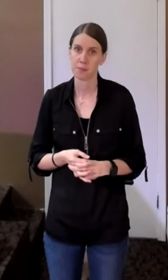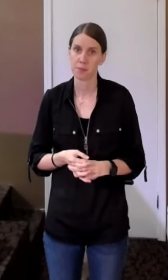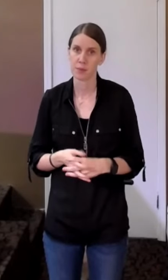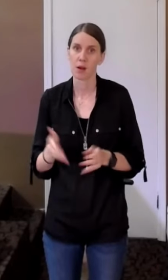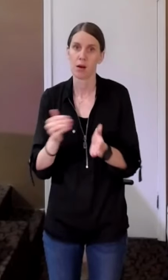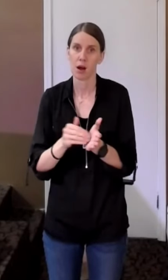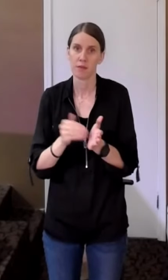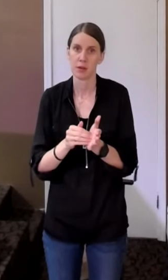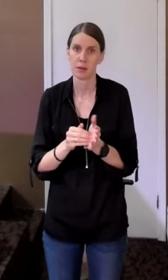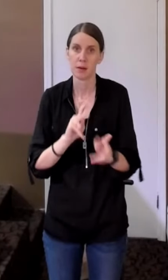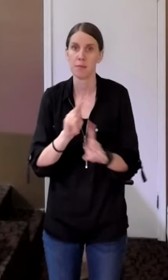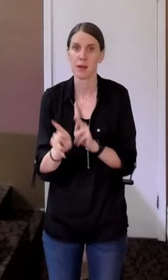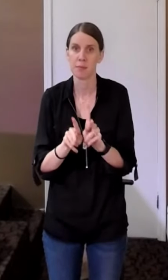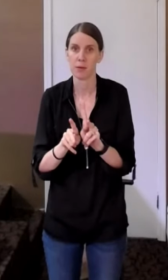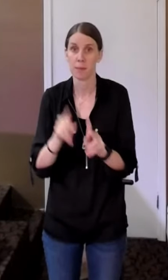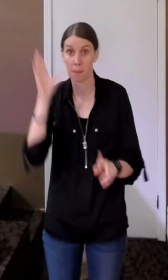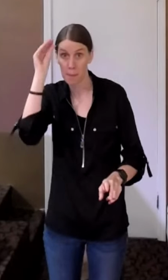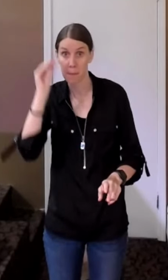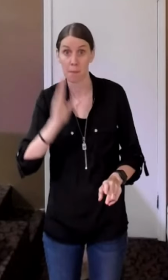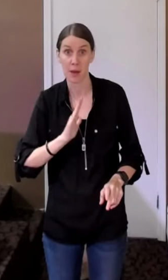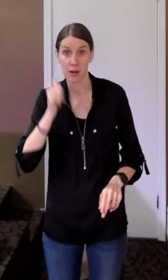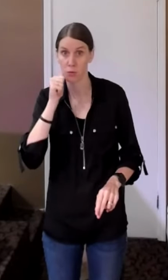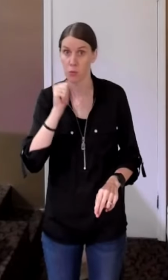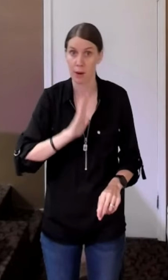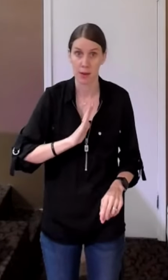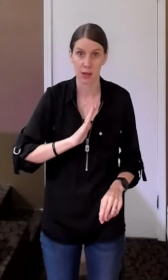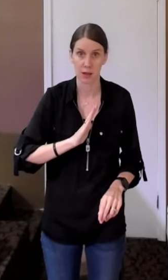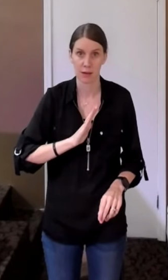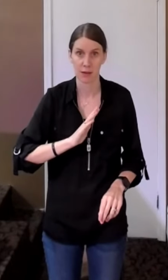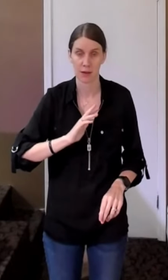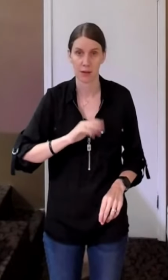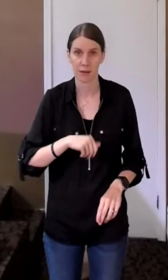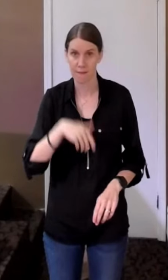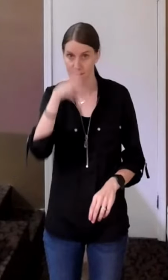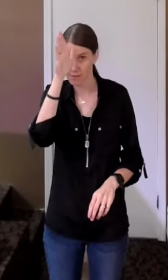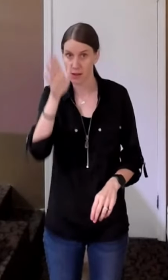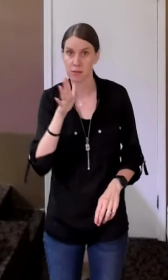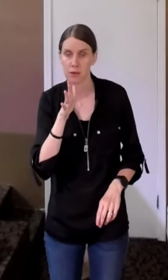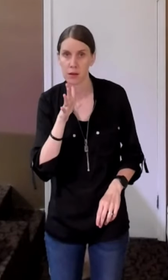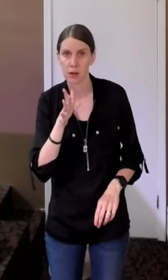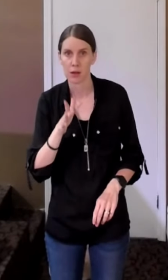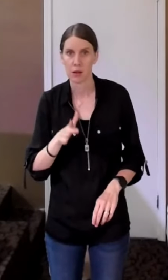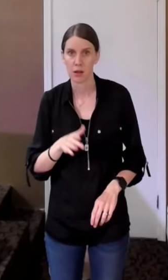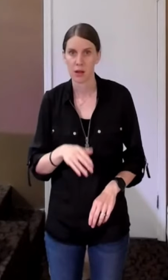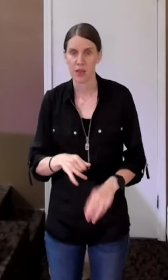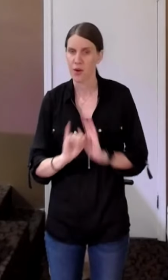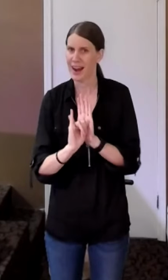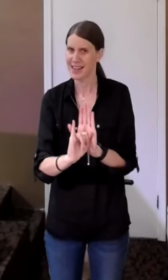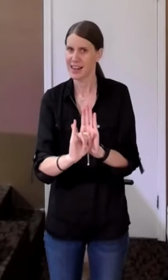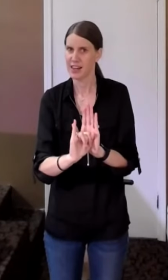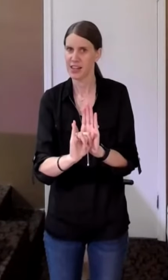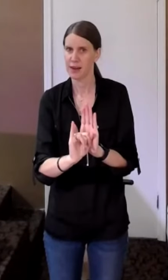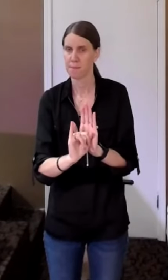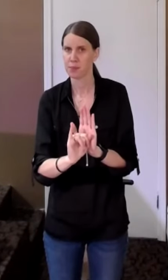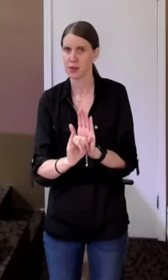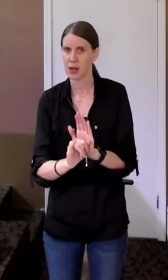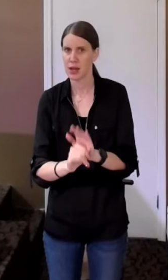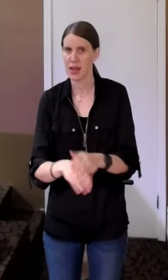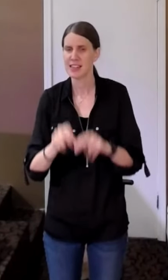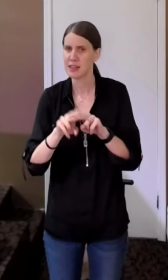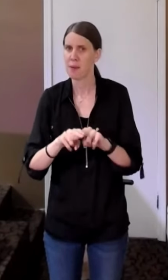Too many people, men and women, mothers, fathers, their identity is wrapped up in something